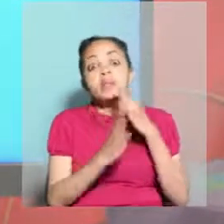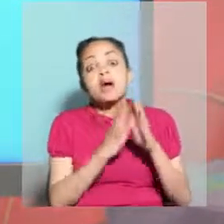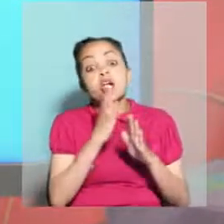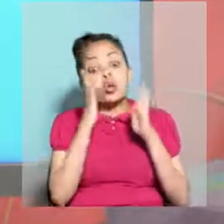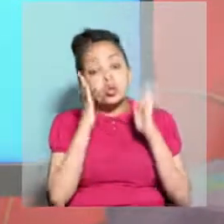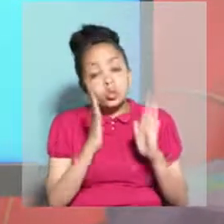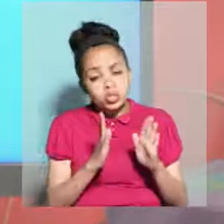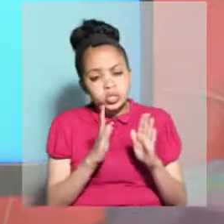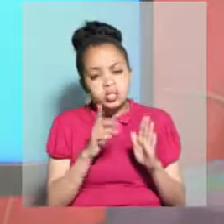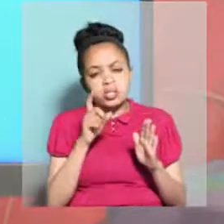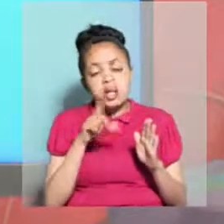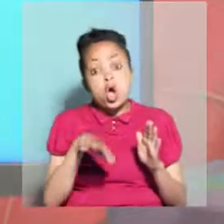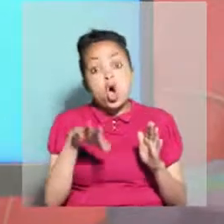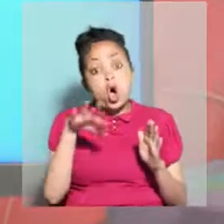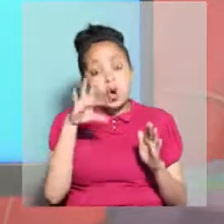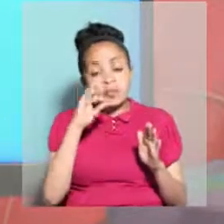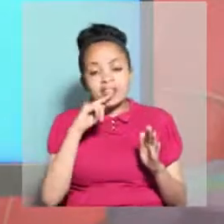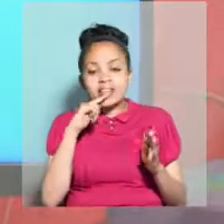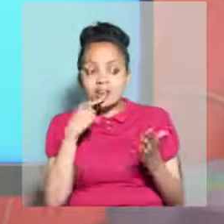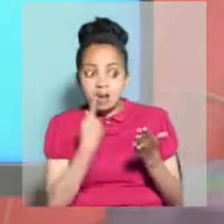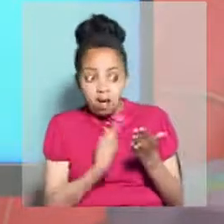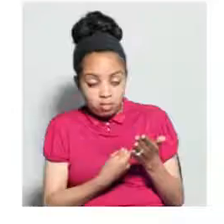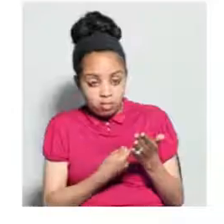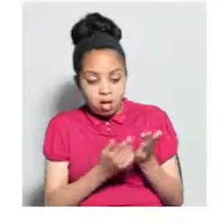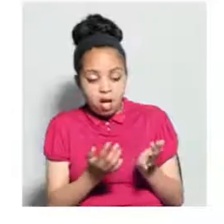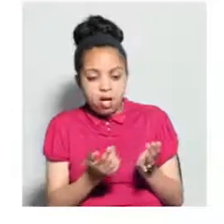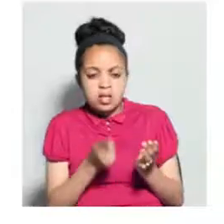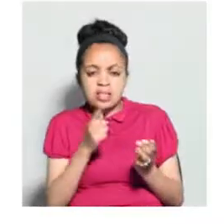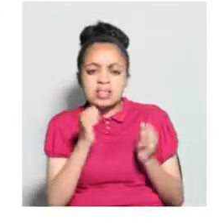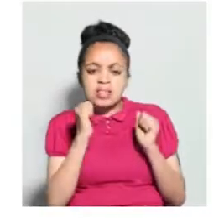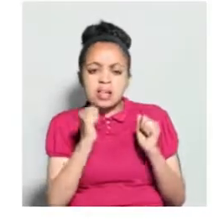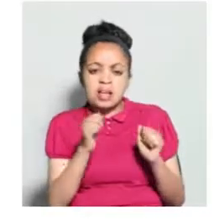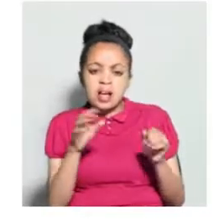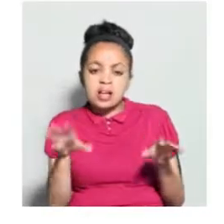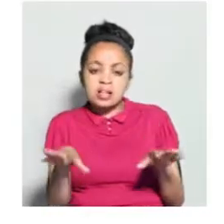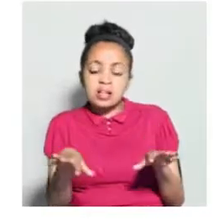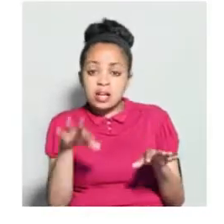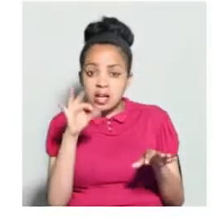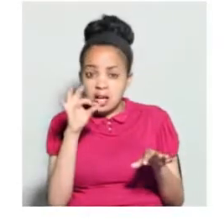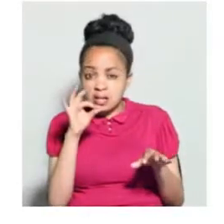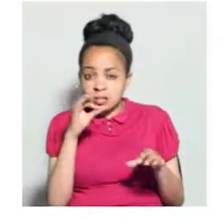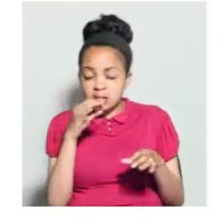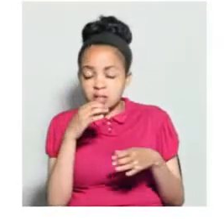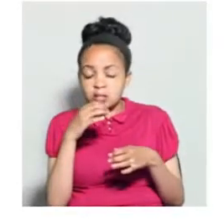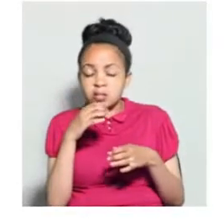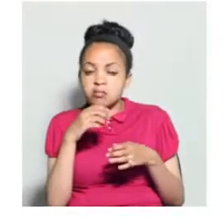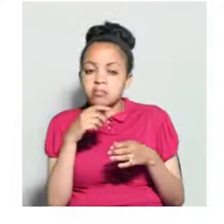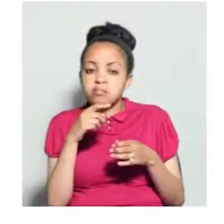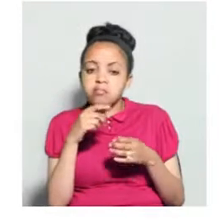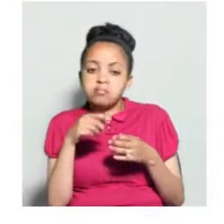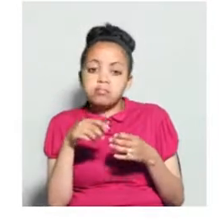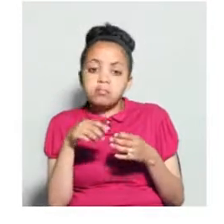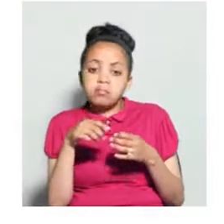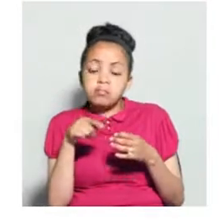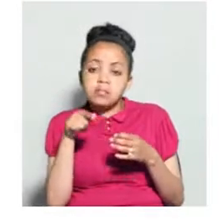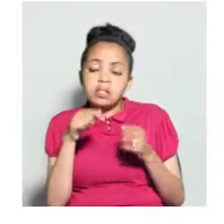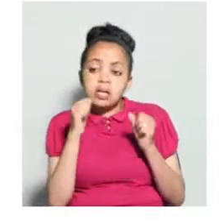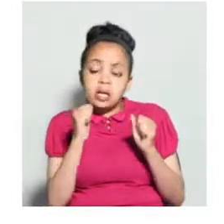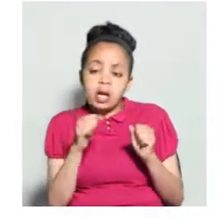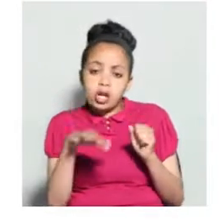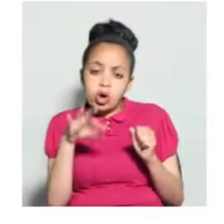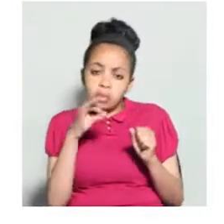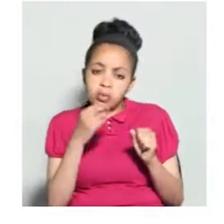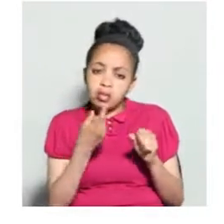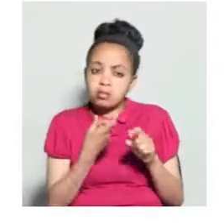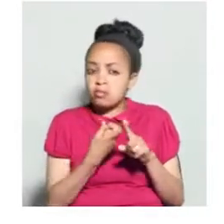biologists to be obtain data for experimentation. They can gather data or observe from that of the field. They can